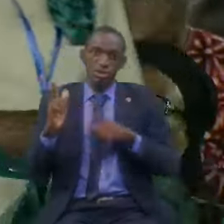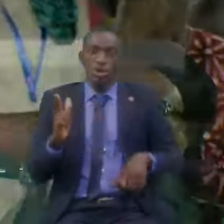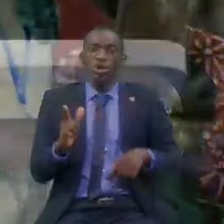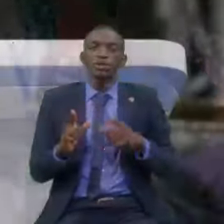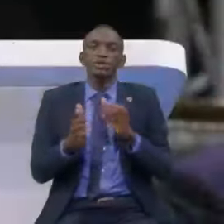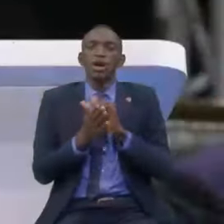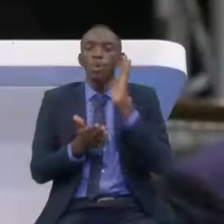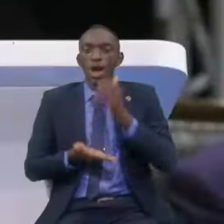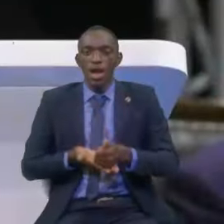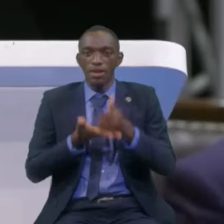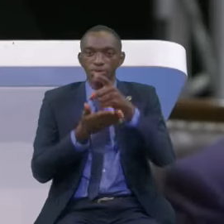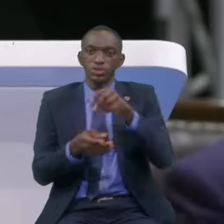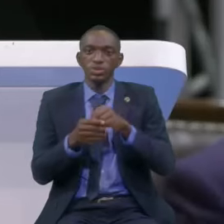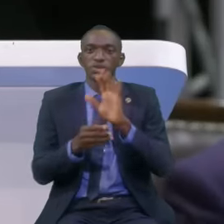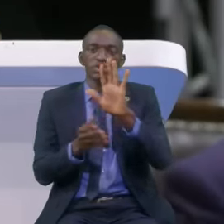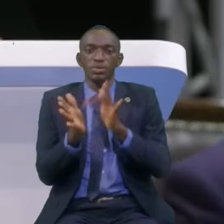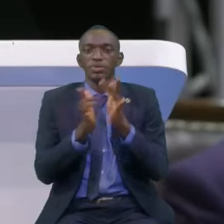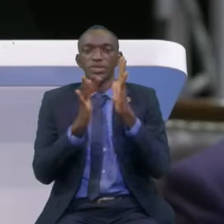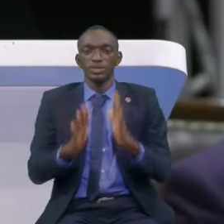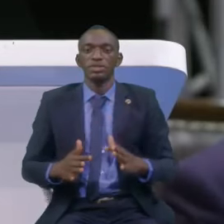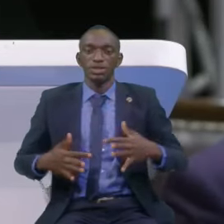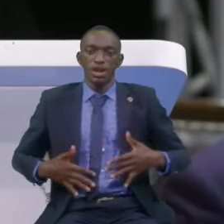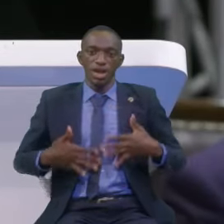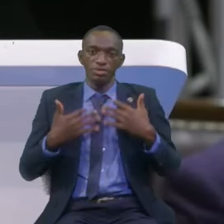life. Please counsel us. Let's make sure